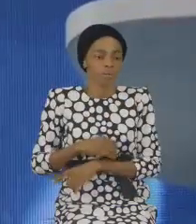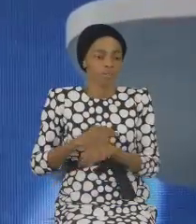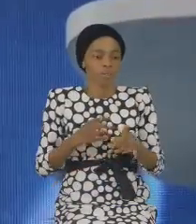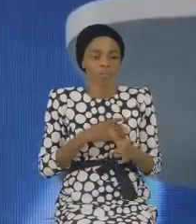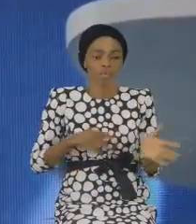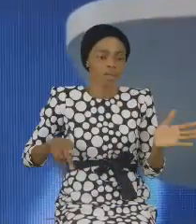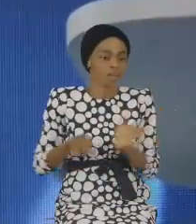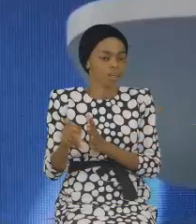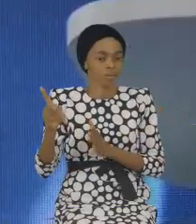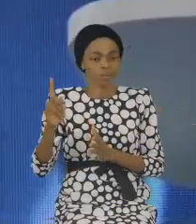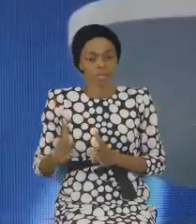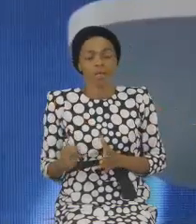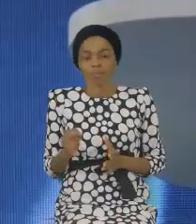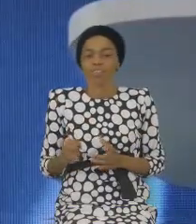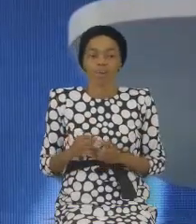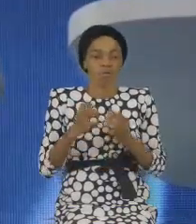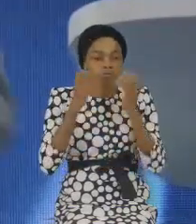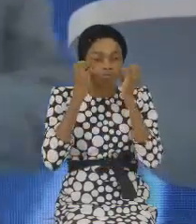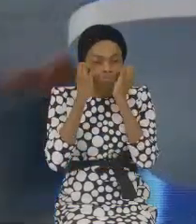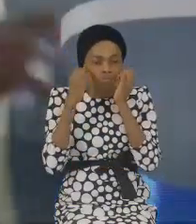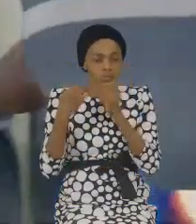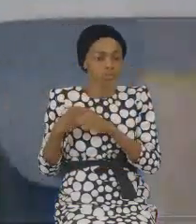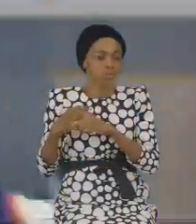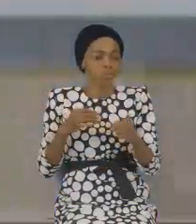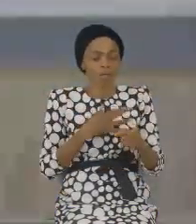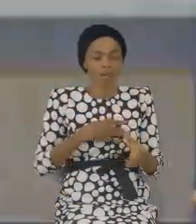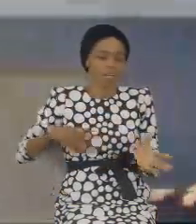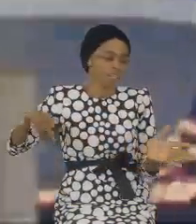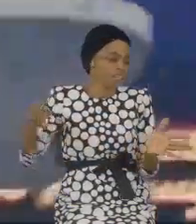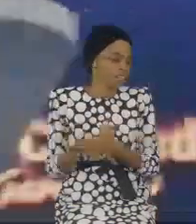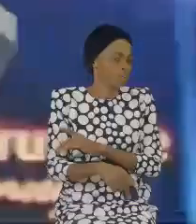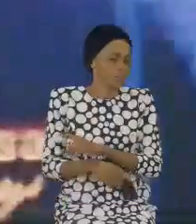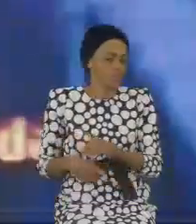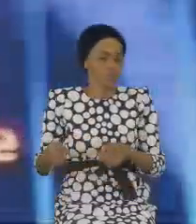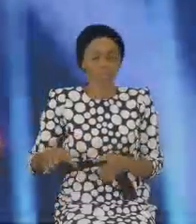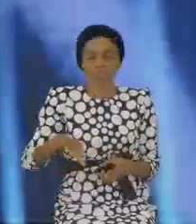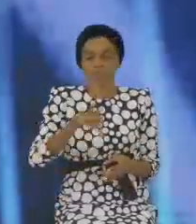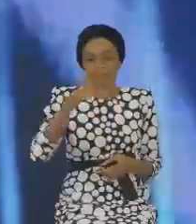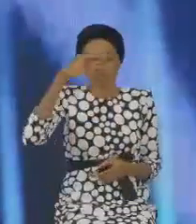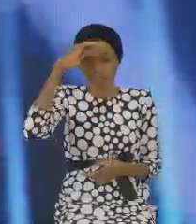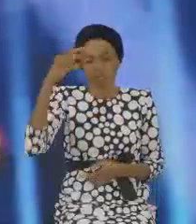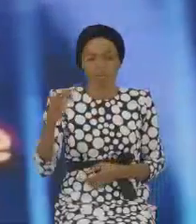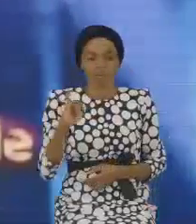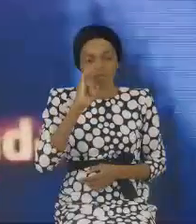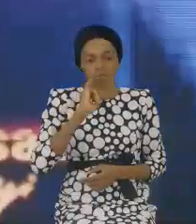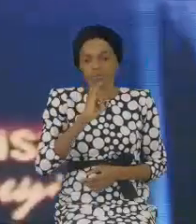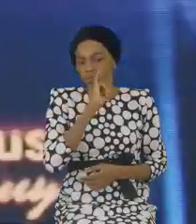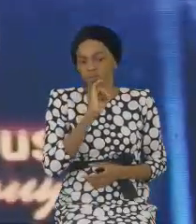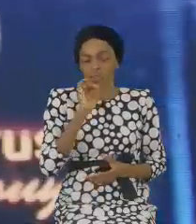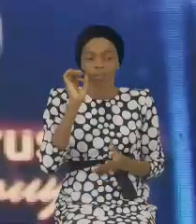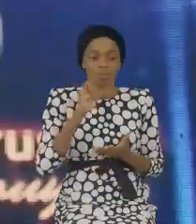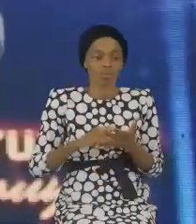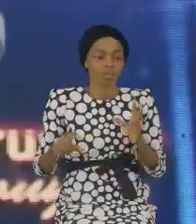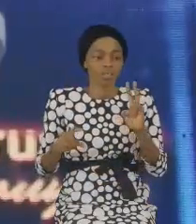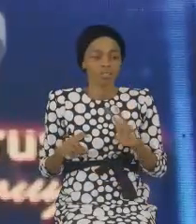slew the fattest of them and smote down the chosen men of Israel. Verse 32,